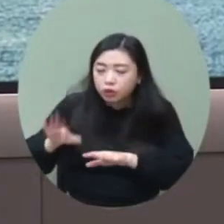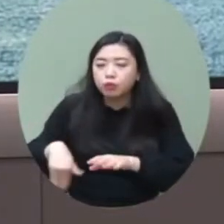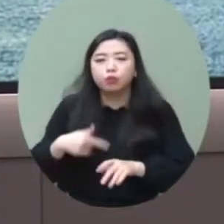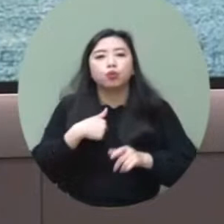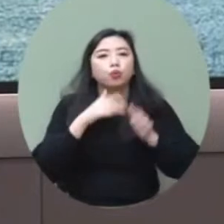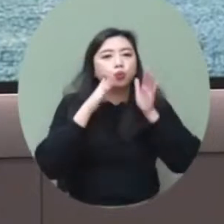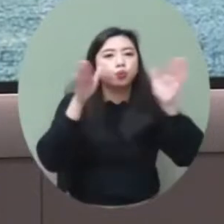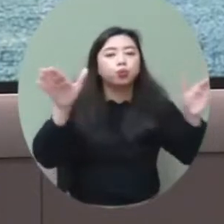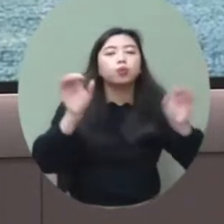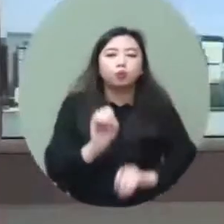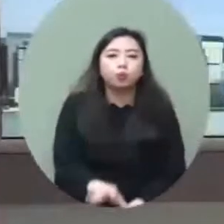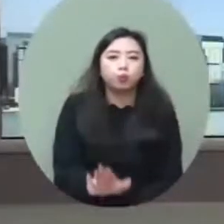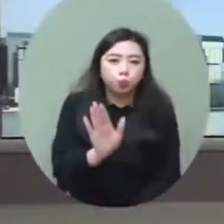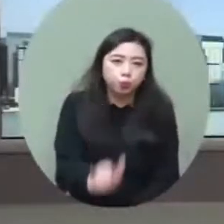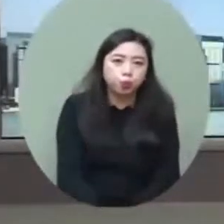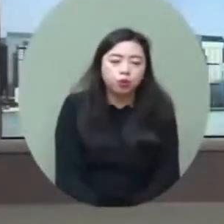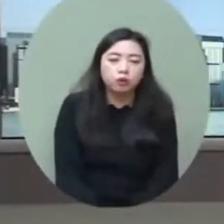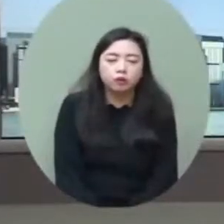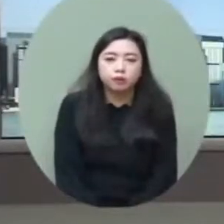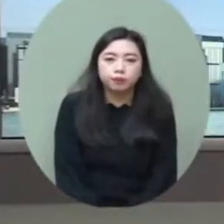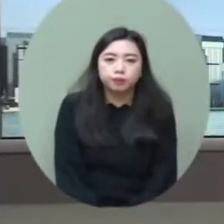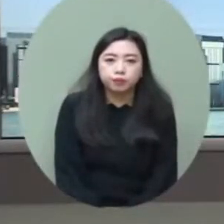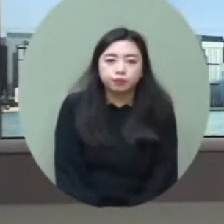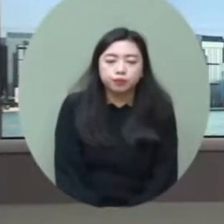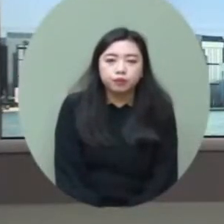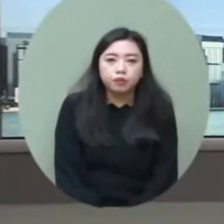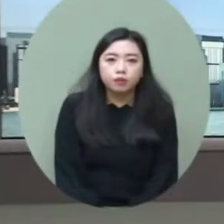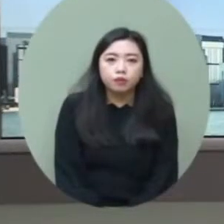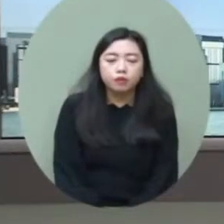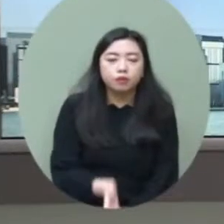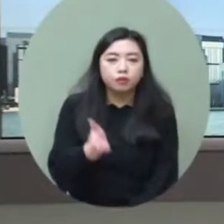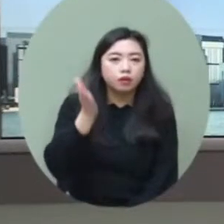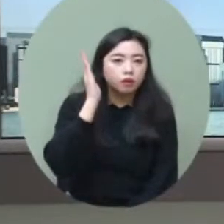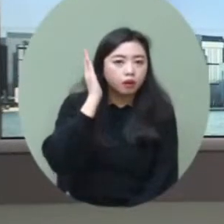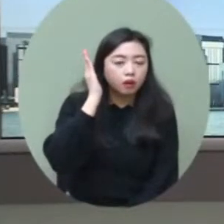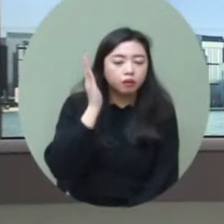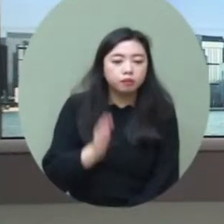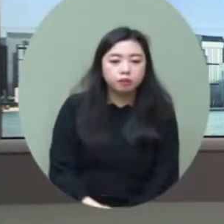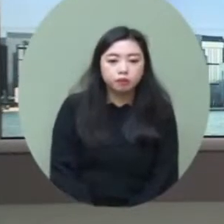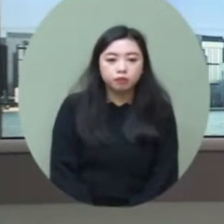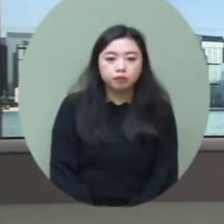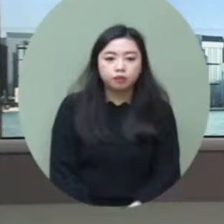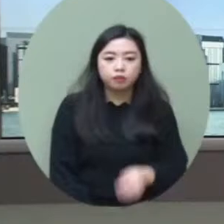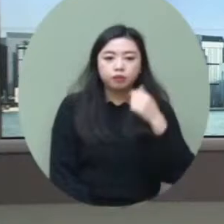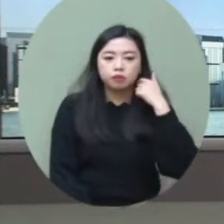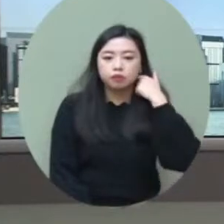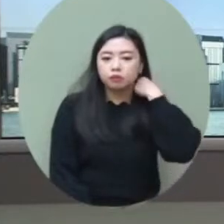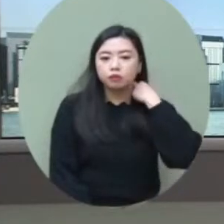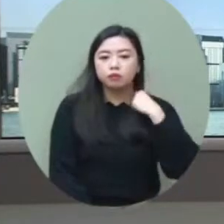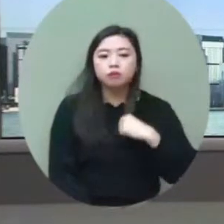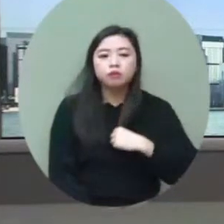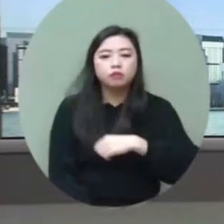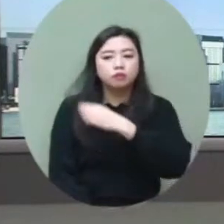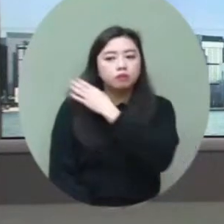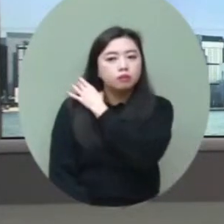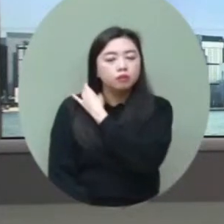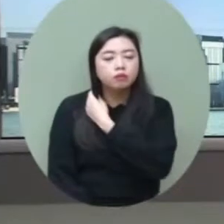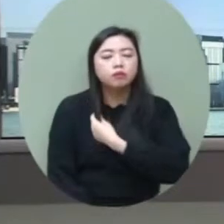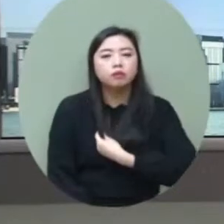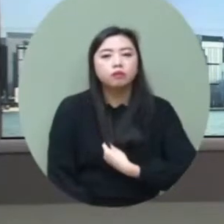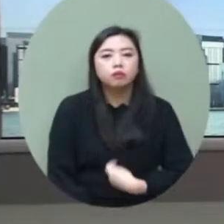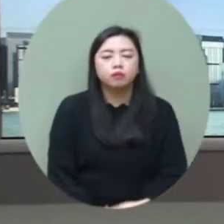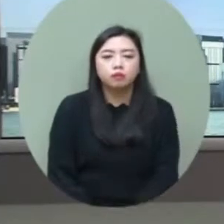If there are updates, we will certainly make further announcements. Next question, please. The gentleman on the back row. I'm from